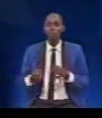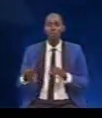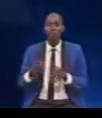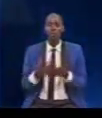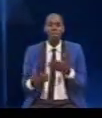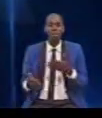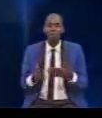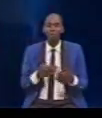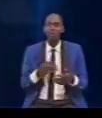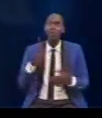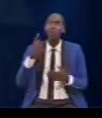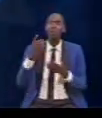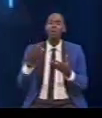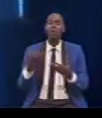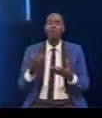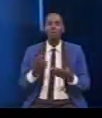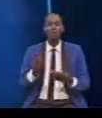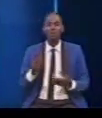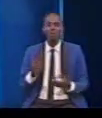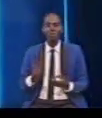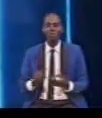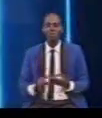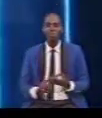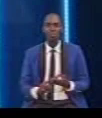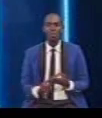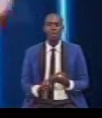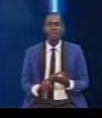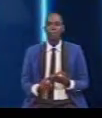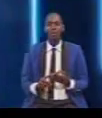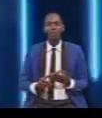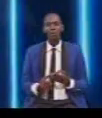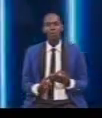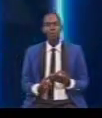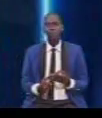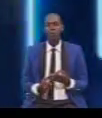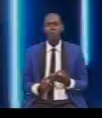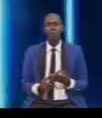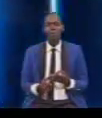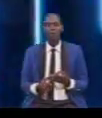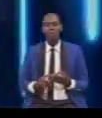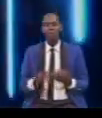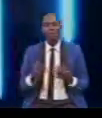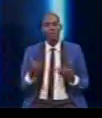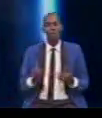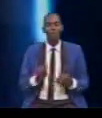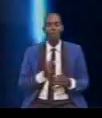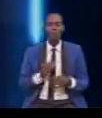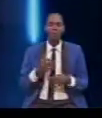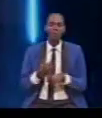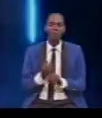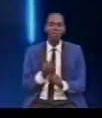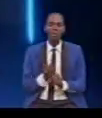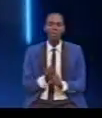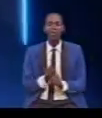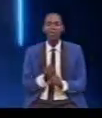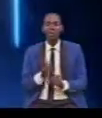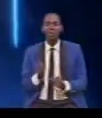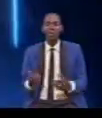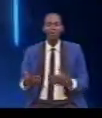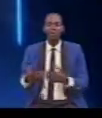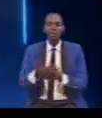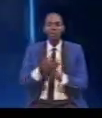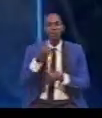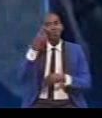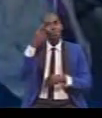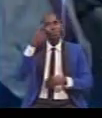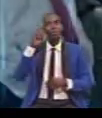do whatever You want. All for You. And I will make room